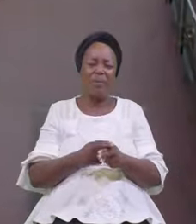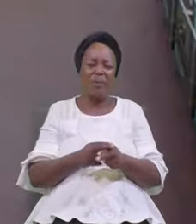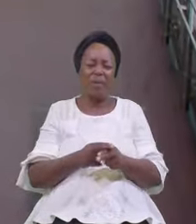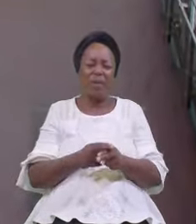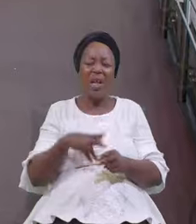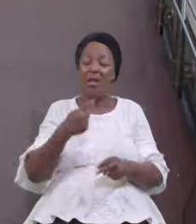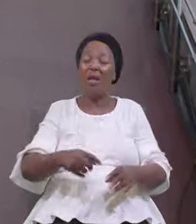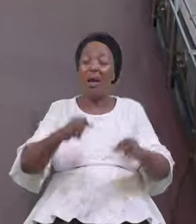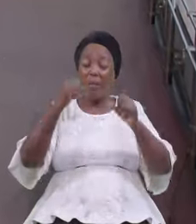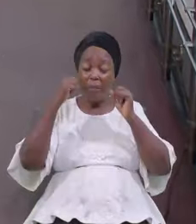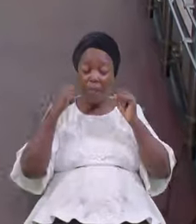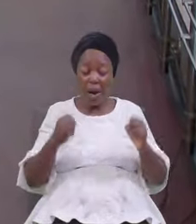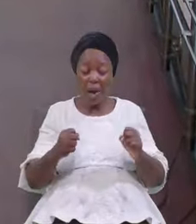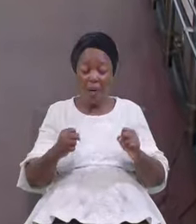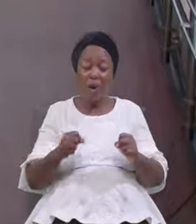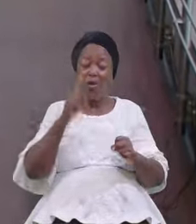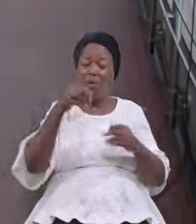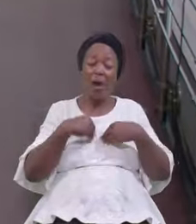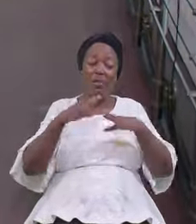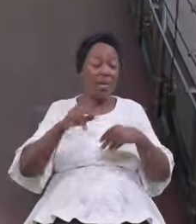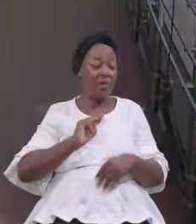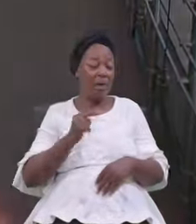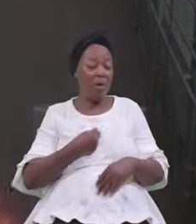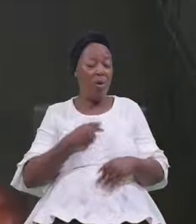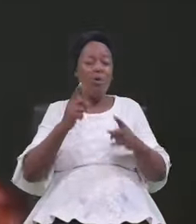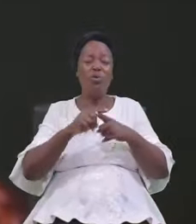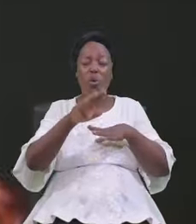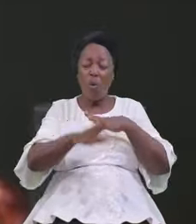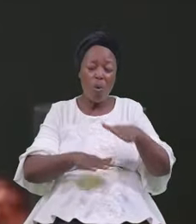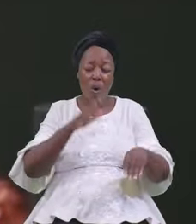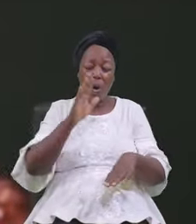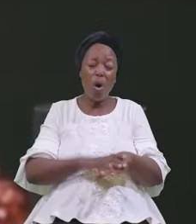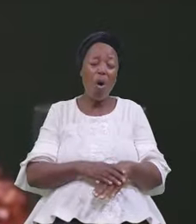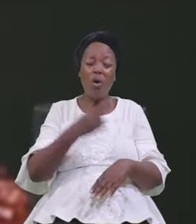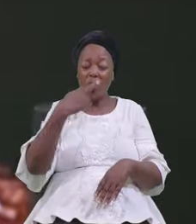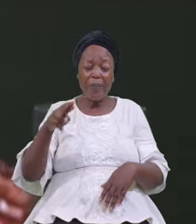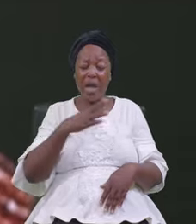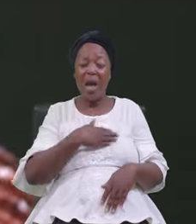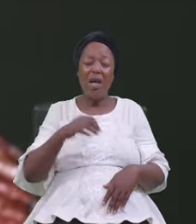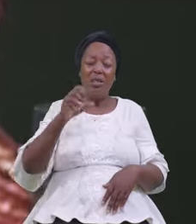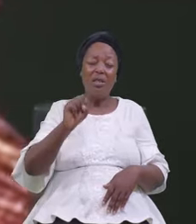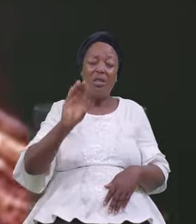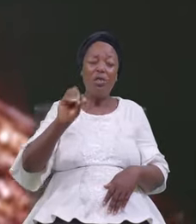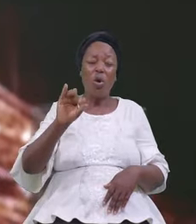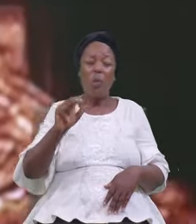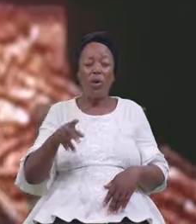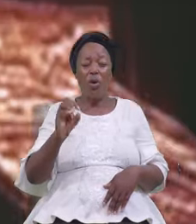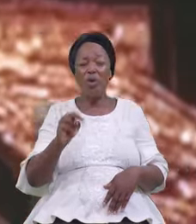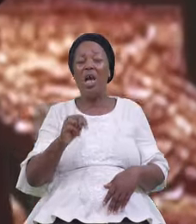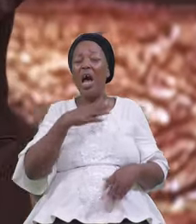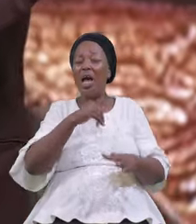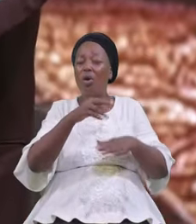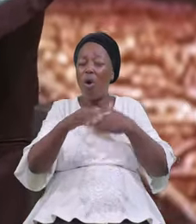The power you have given us to tread on serpents and scorpions and